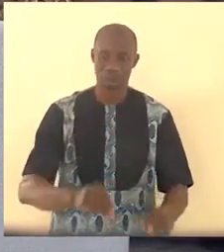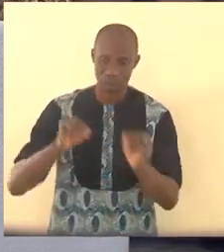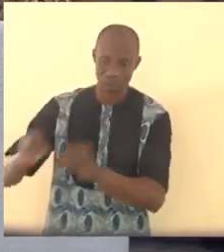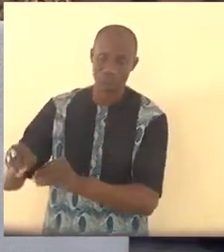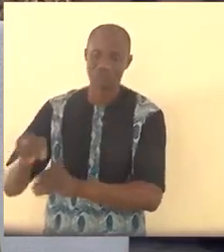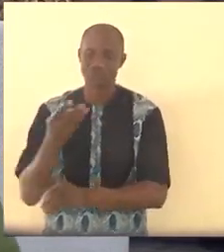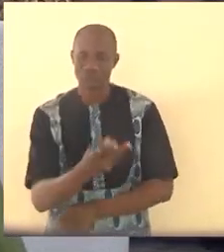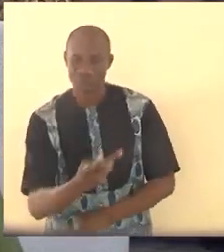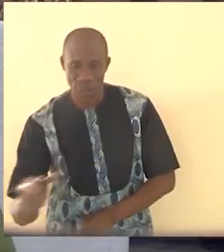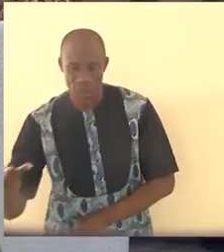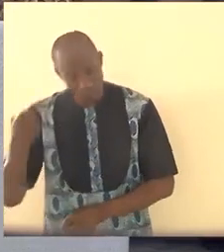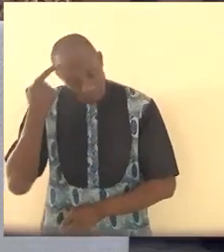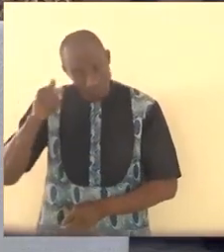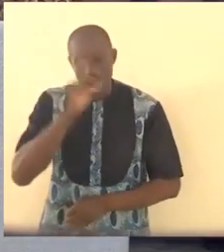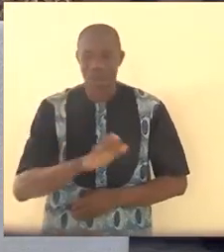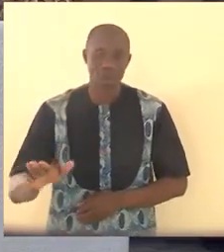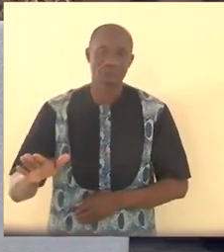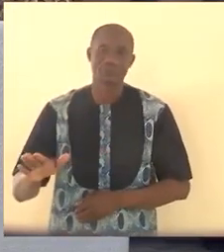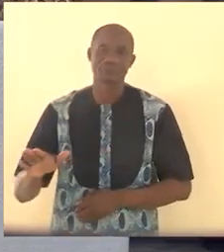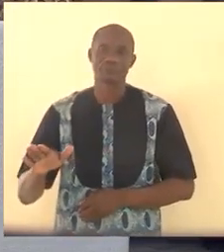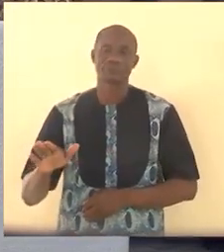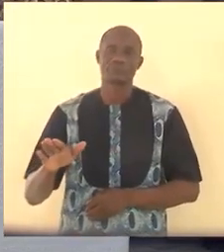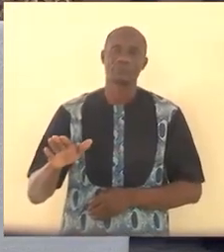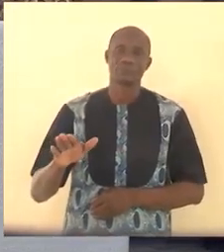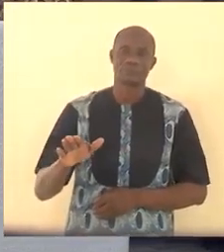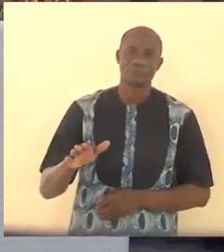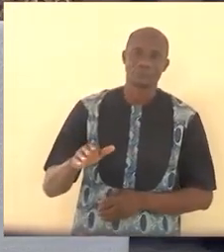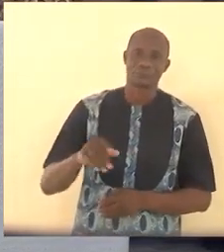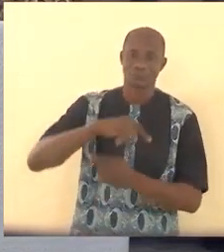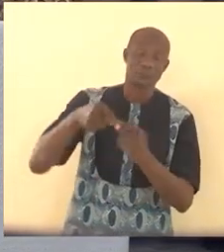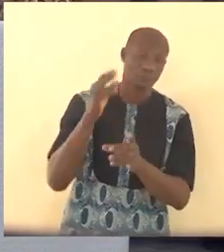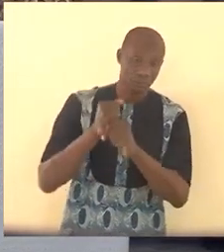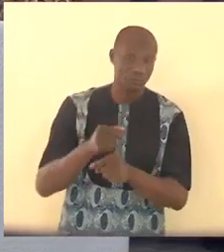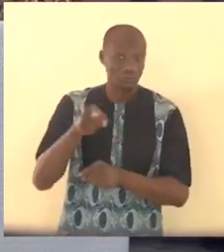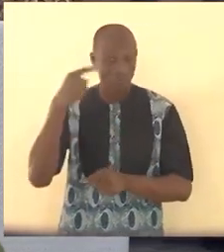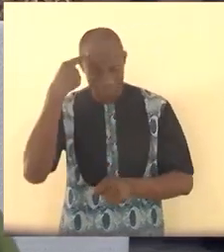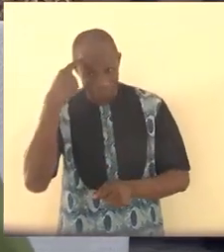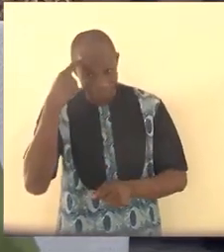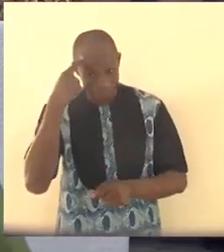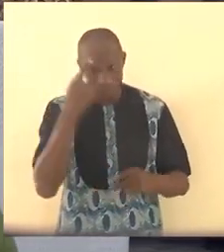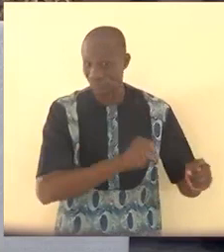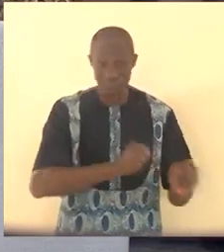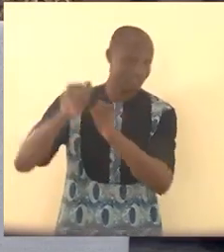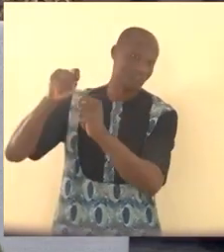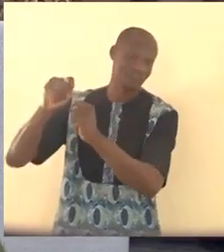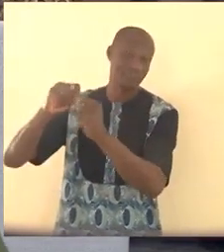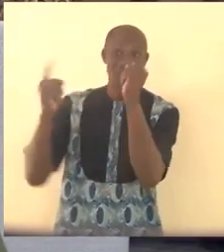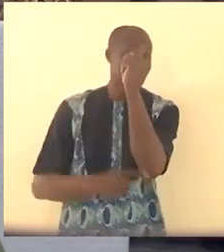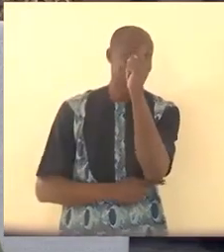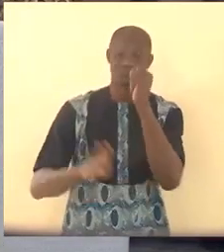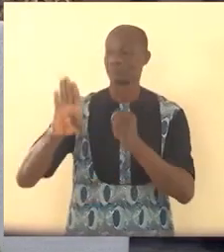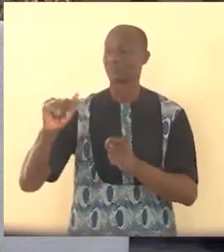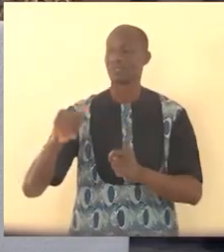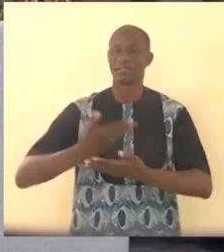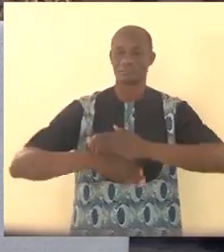for children. The discipline with which you cultivated those things and acquired those things, you think that, do you transfer discipline